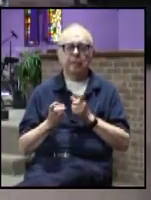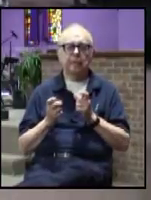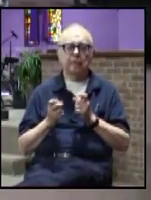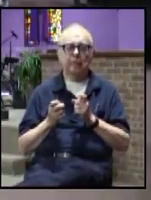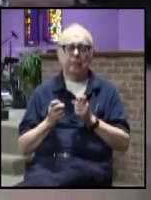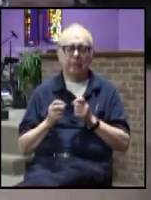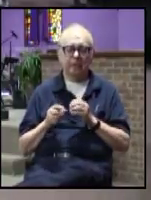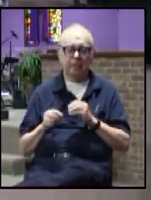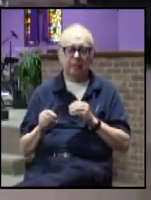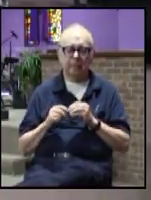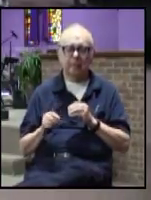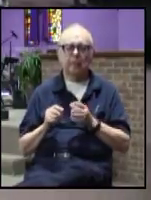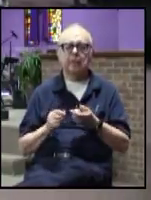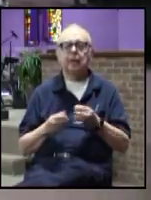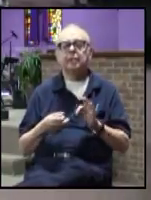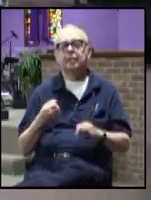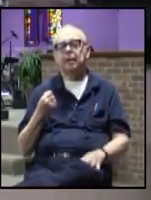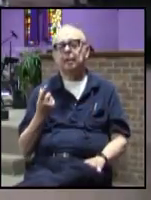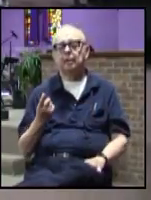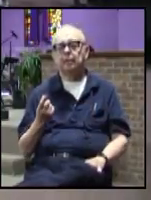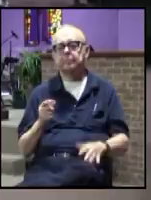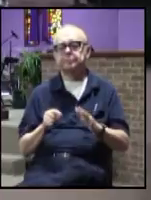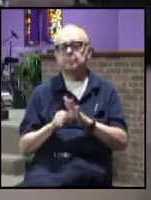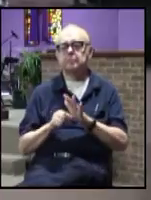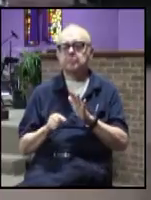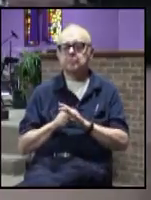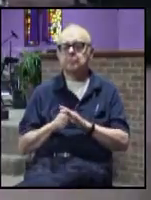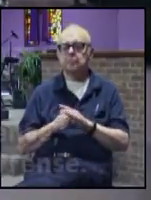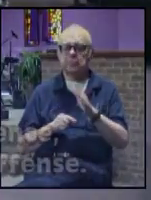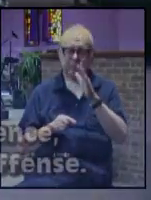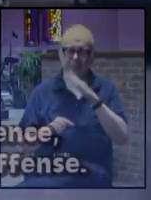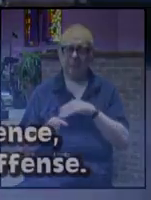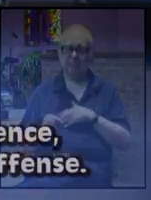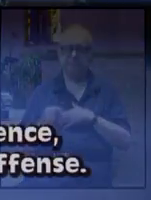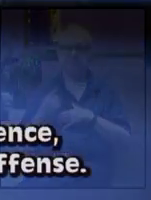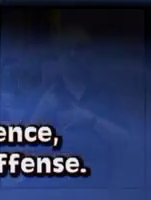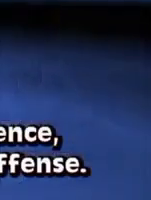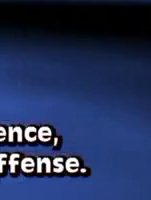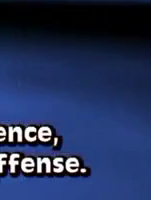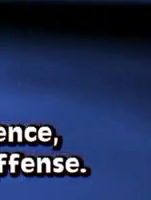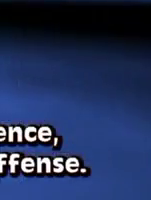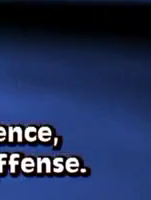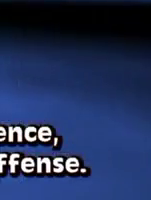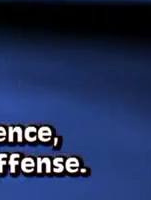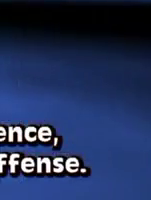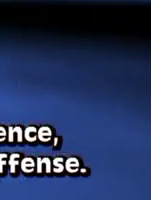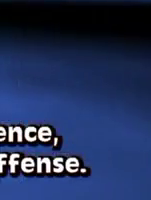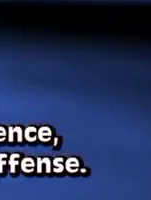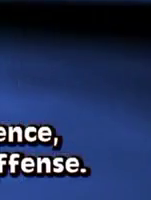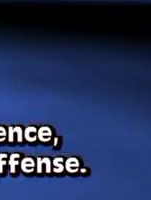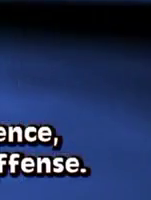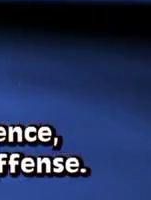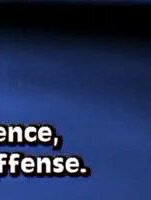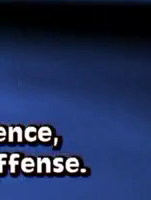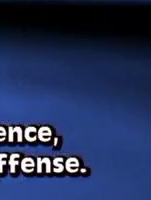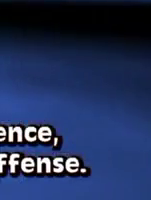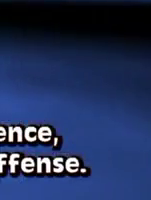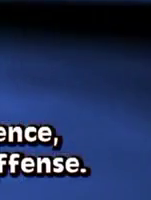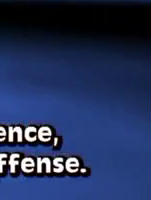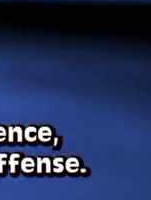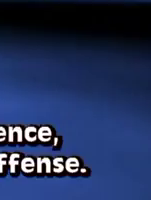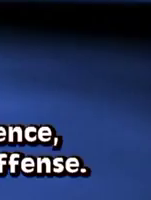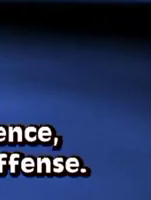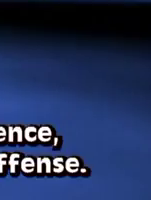real quickly. Proverbs 19:11 says this: a man's wisdom gives him patience. It is